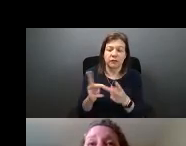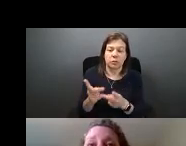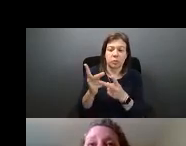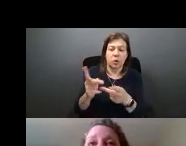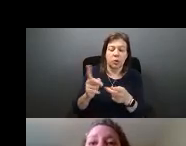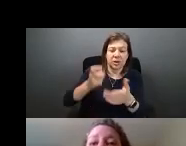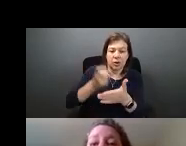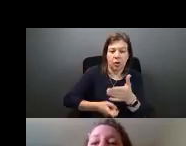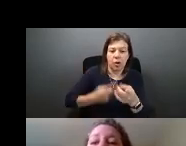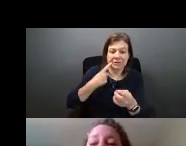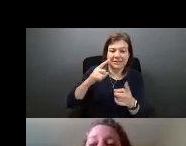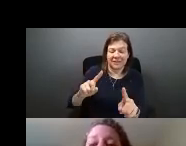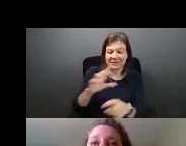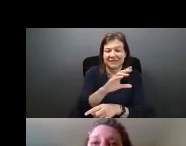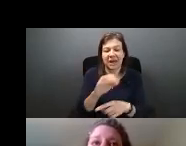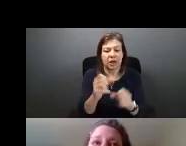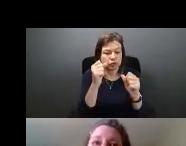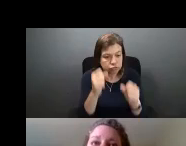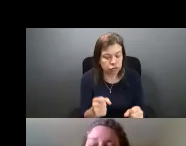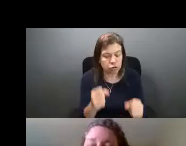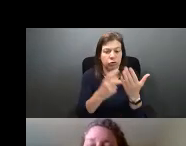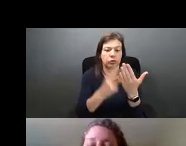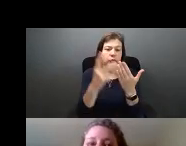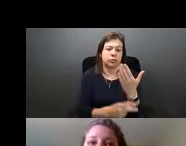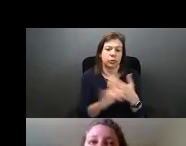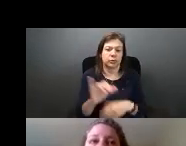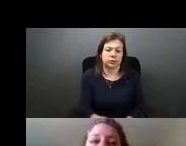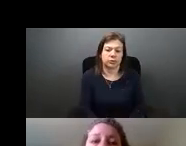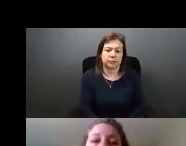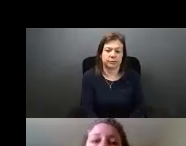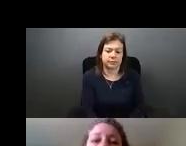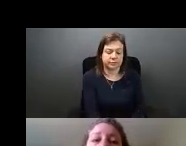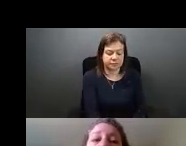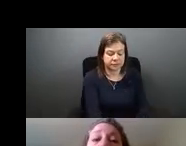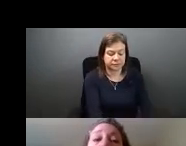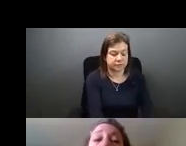cost effective as well as strong programmatically.